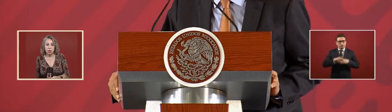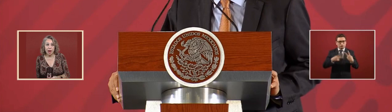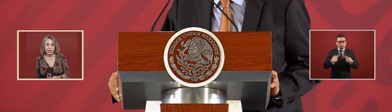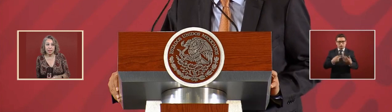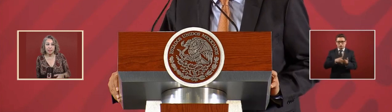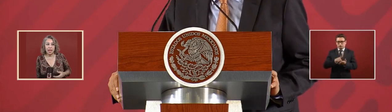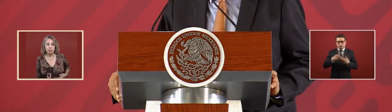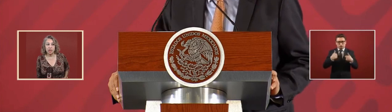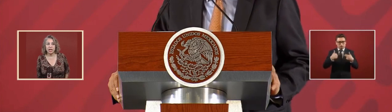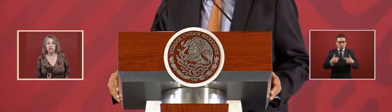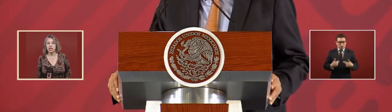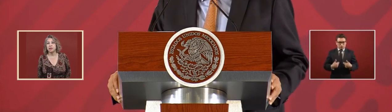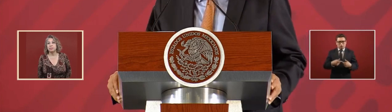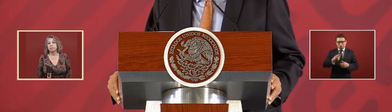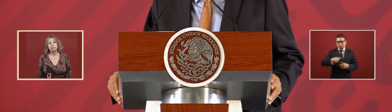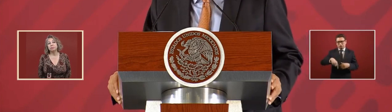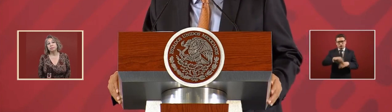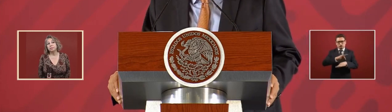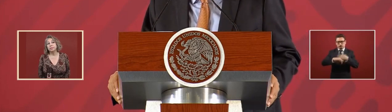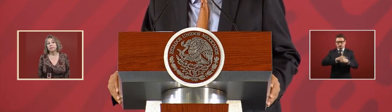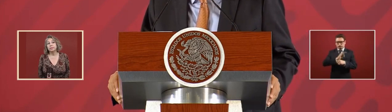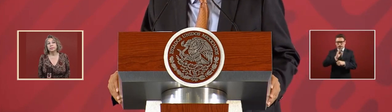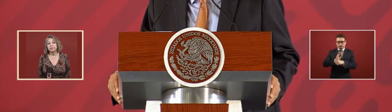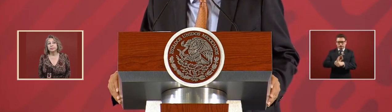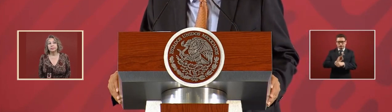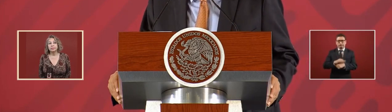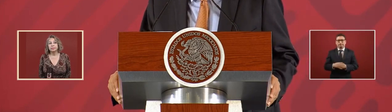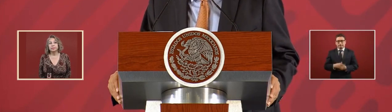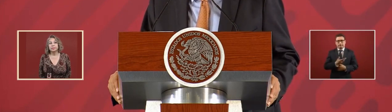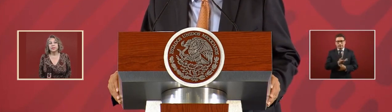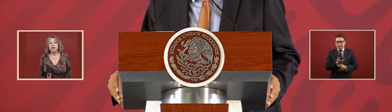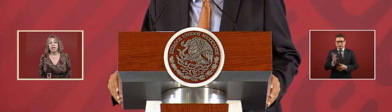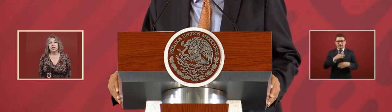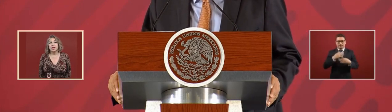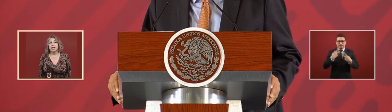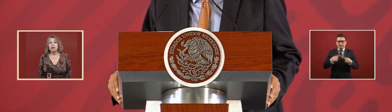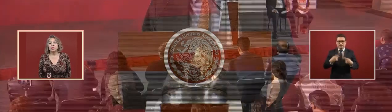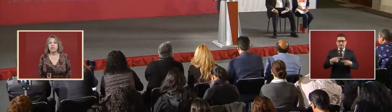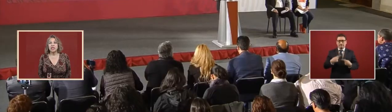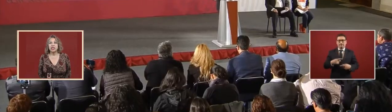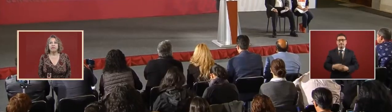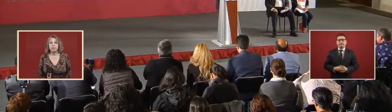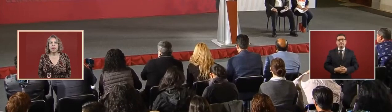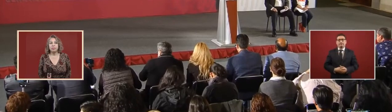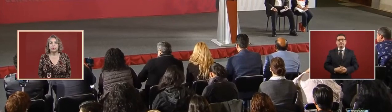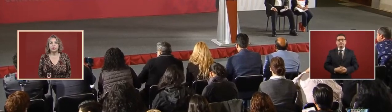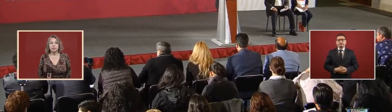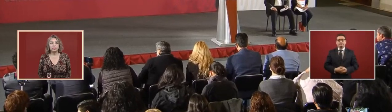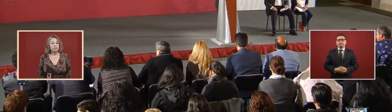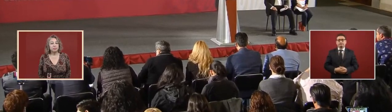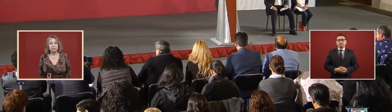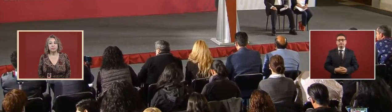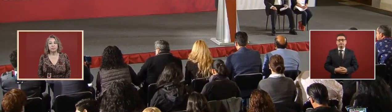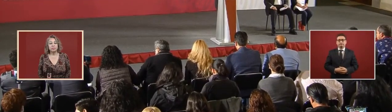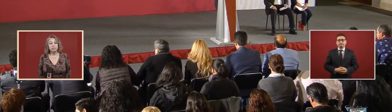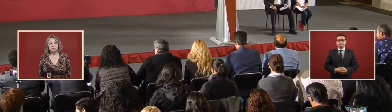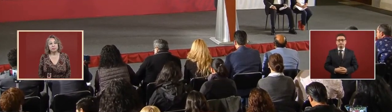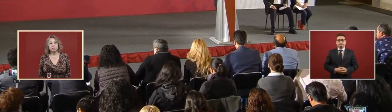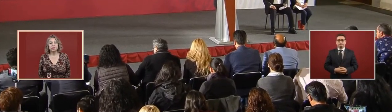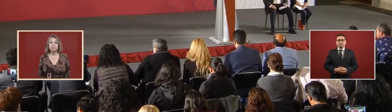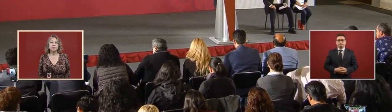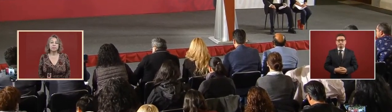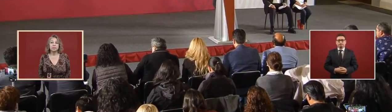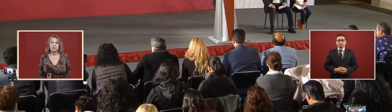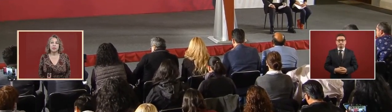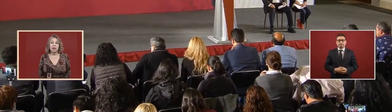human rights and protection. De las personas. And protection of people. Vamos a que